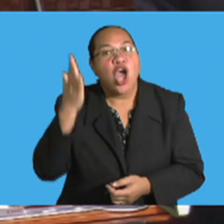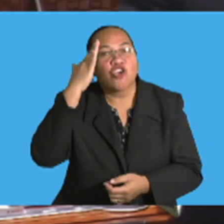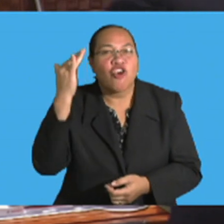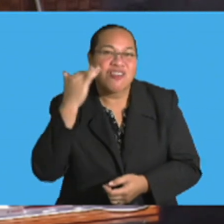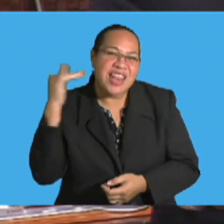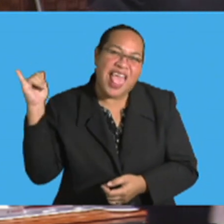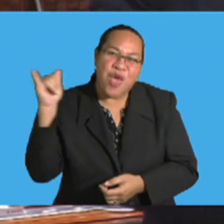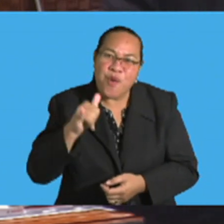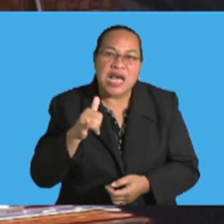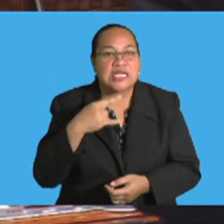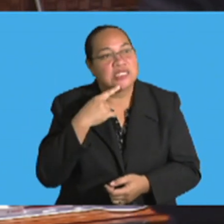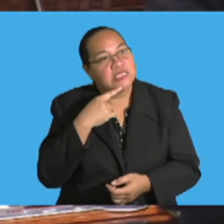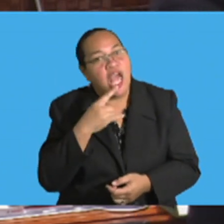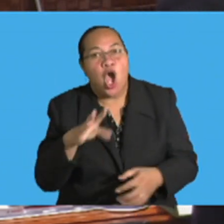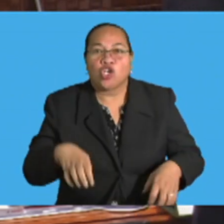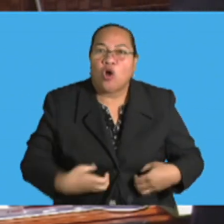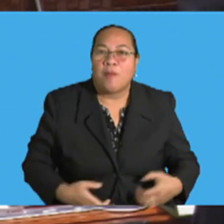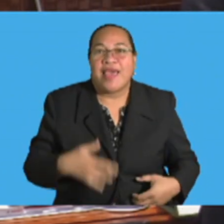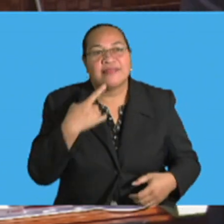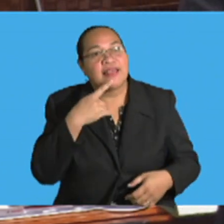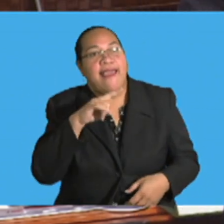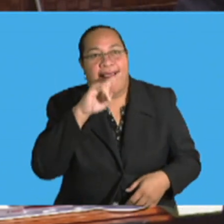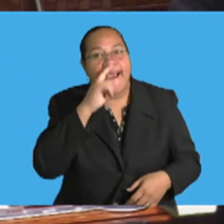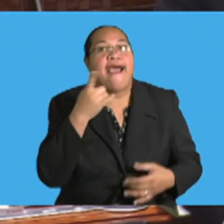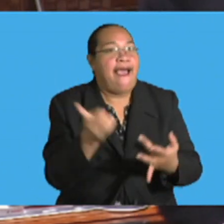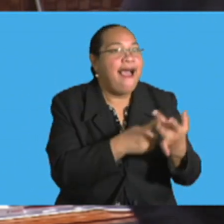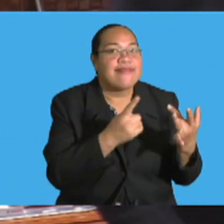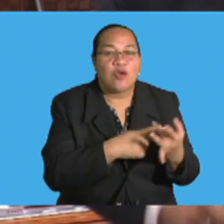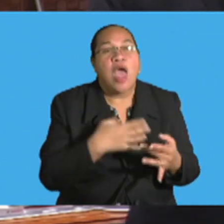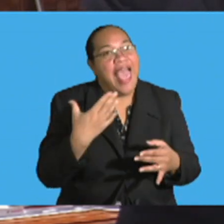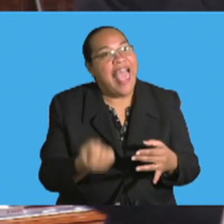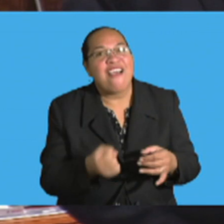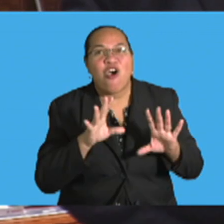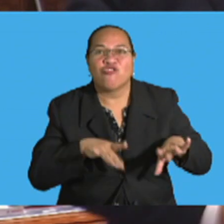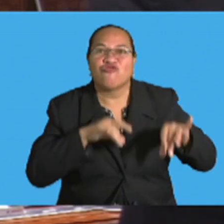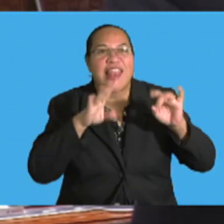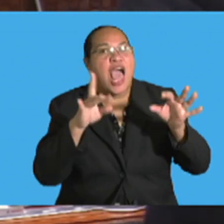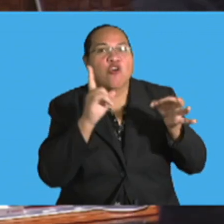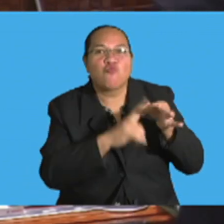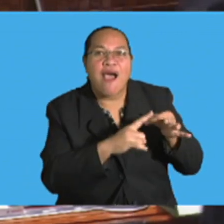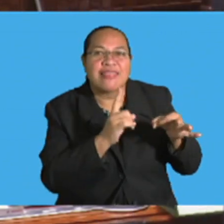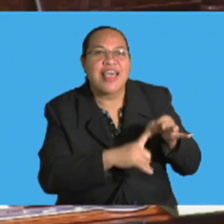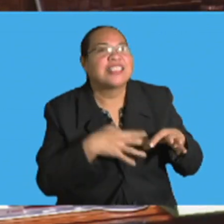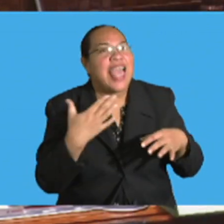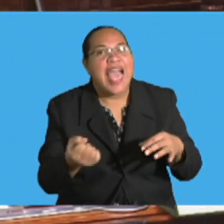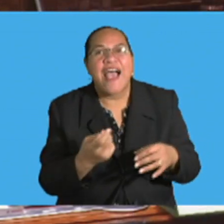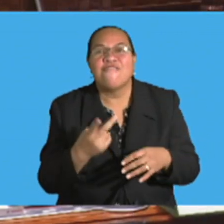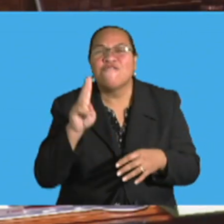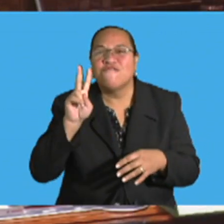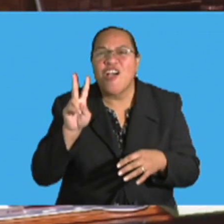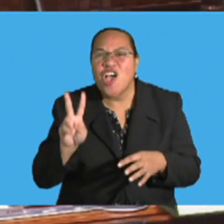we don't have any other international airline flying to Fiji. Of course, we now have Qantas flying, we have Virgin, we have Air New Zealand, we have Air